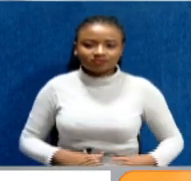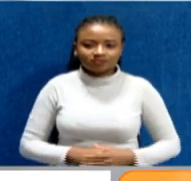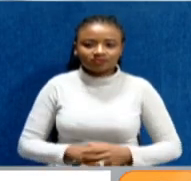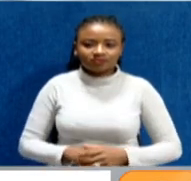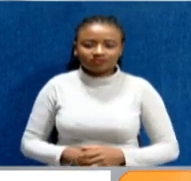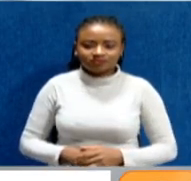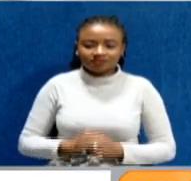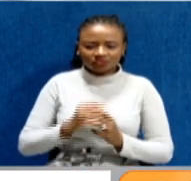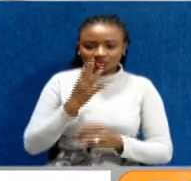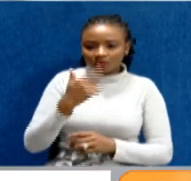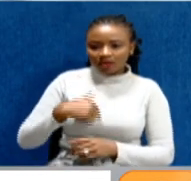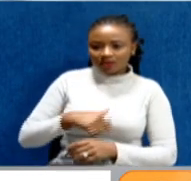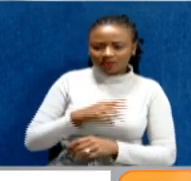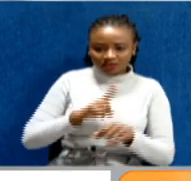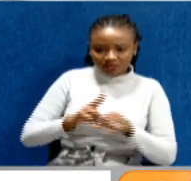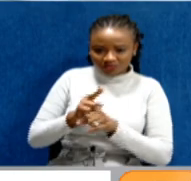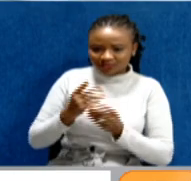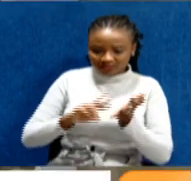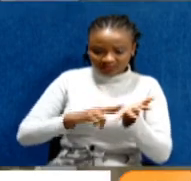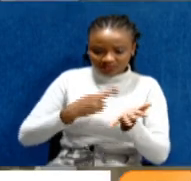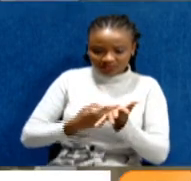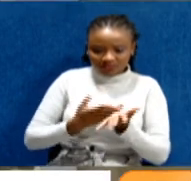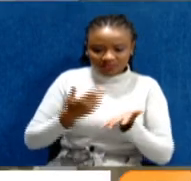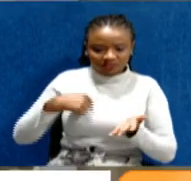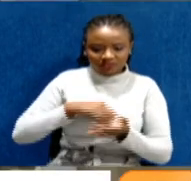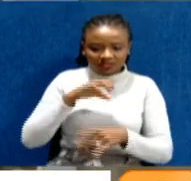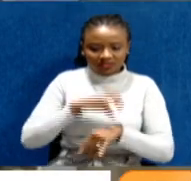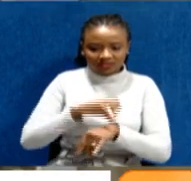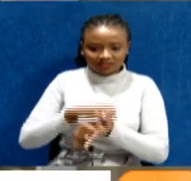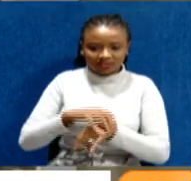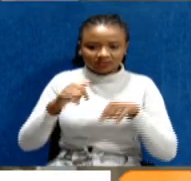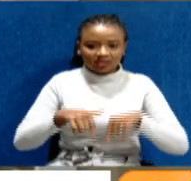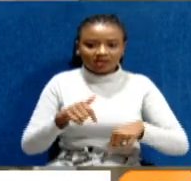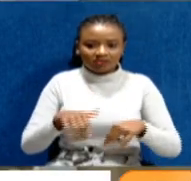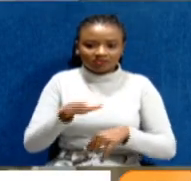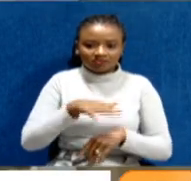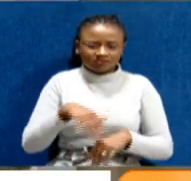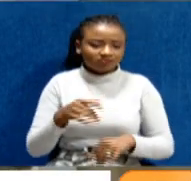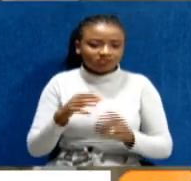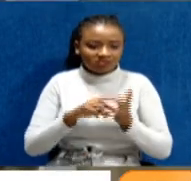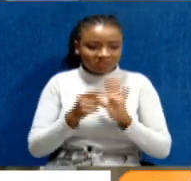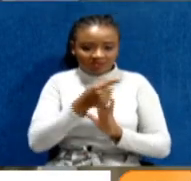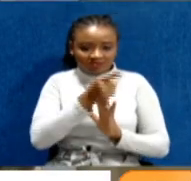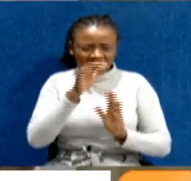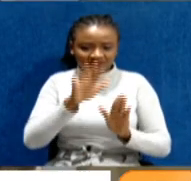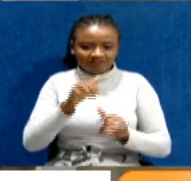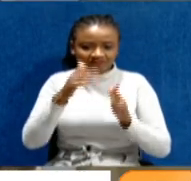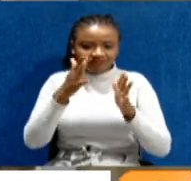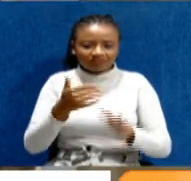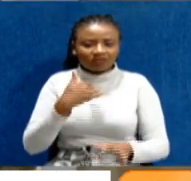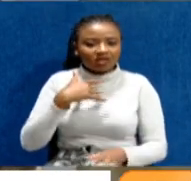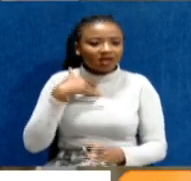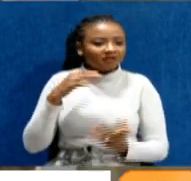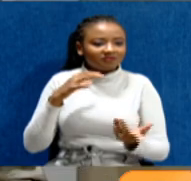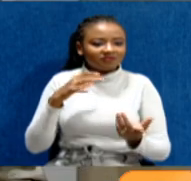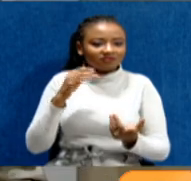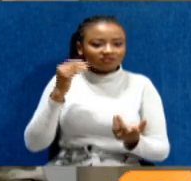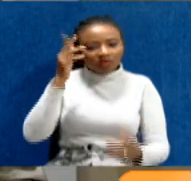we use the locally available resources, and farmers with enough knowledge have the capacity to practice organic